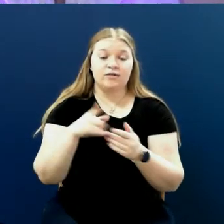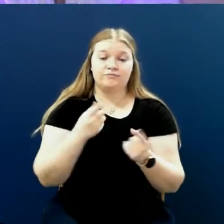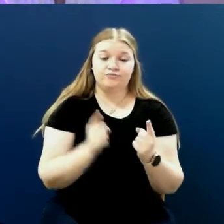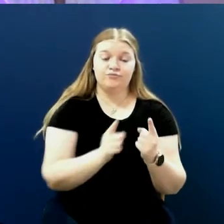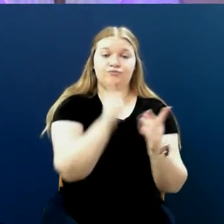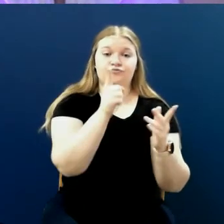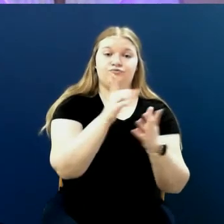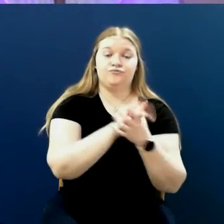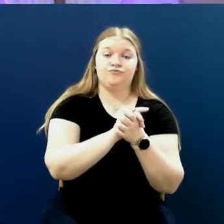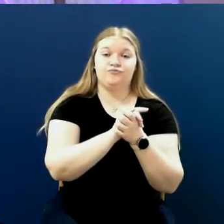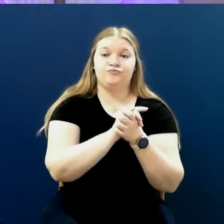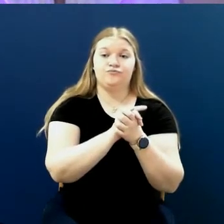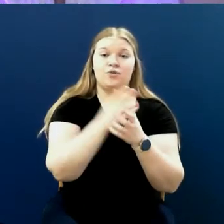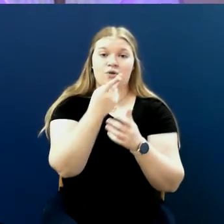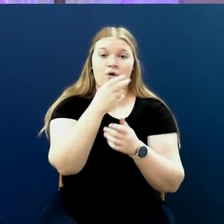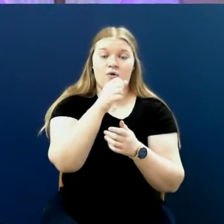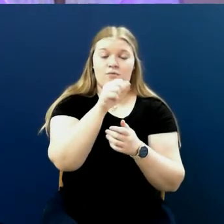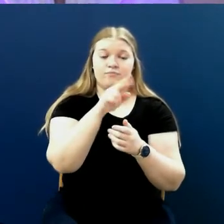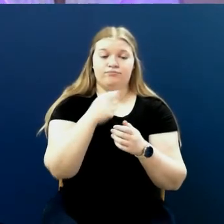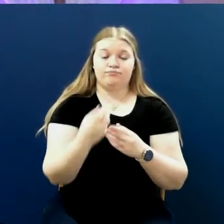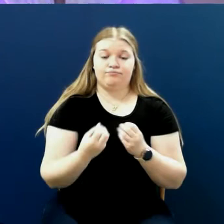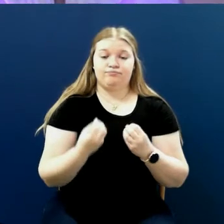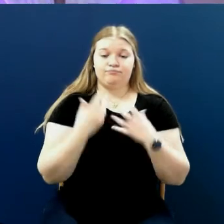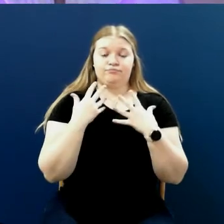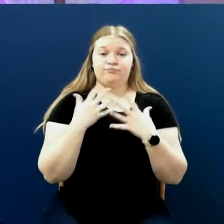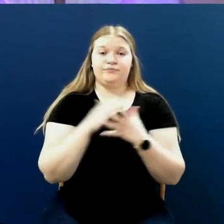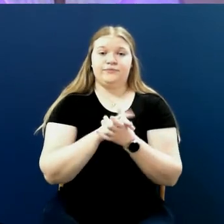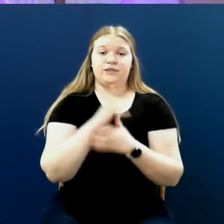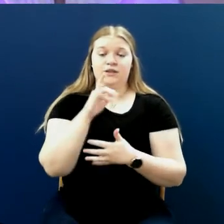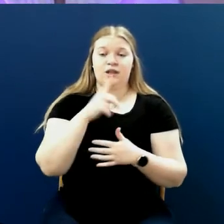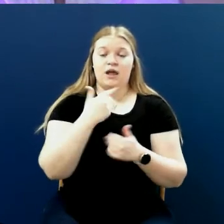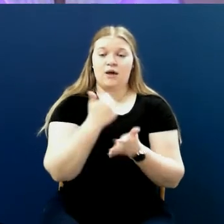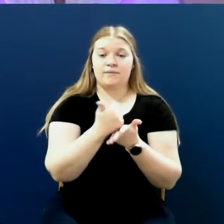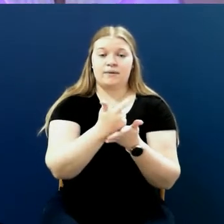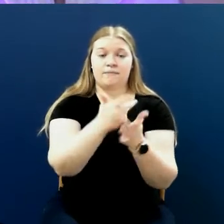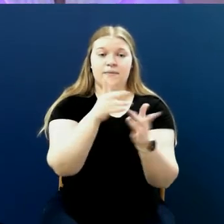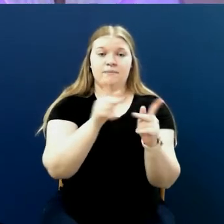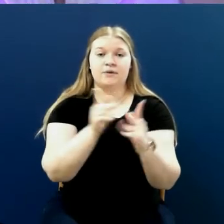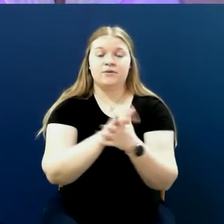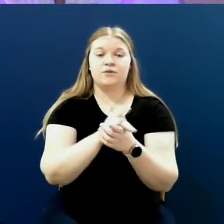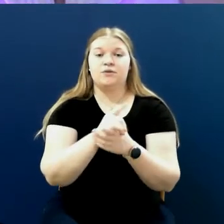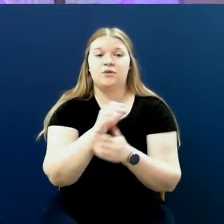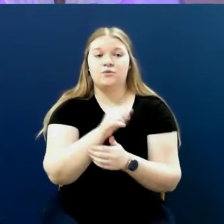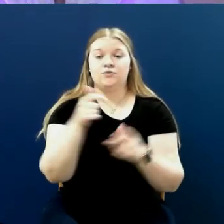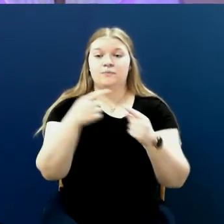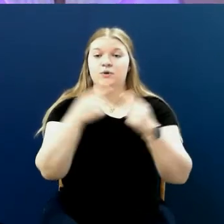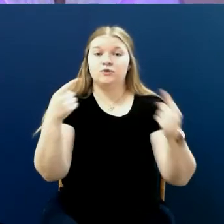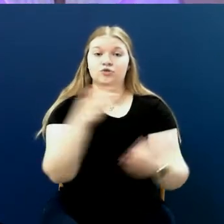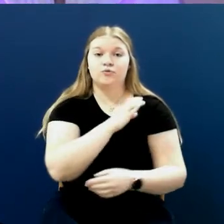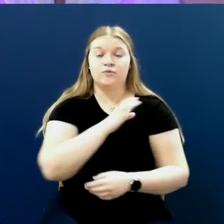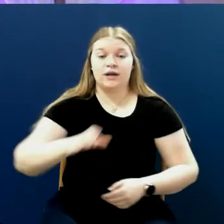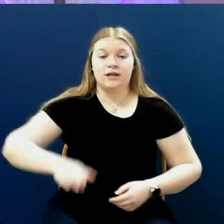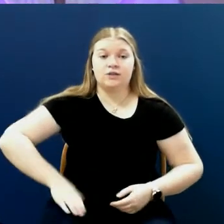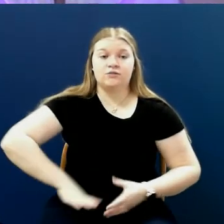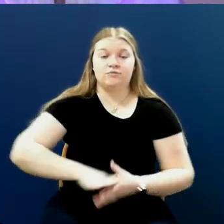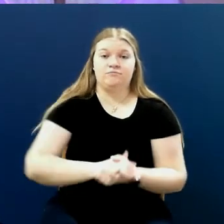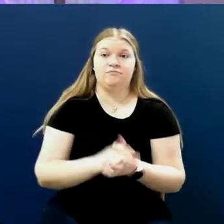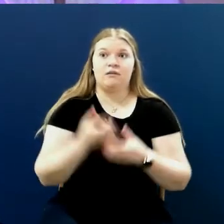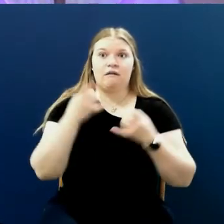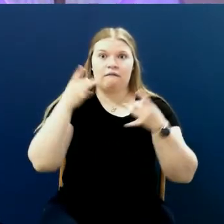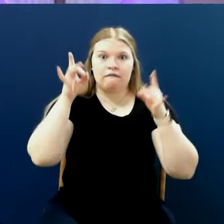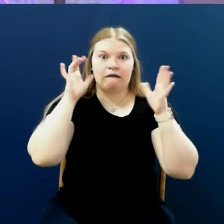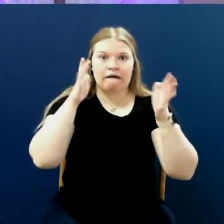to reach out to people in need. And of course, those who are opposed to Christ are flipping out over